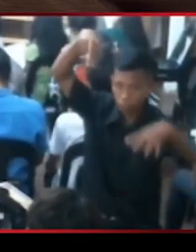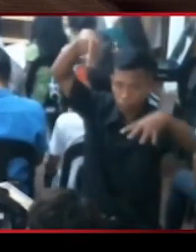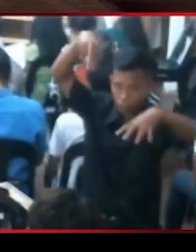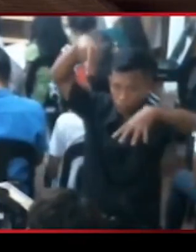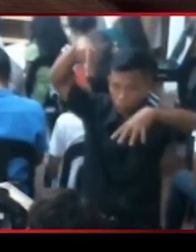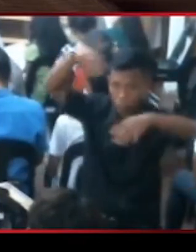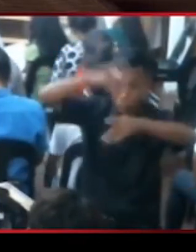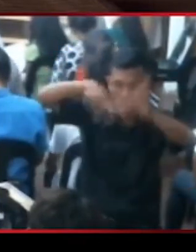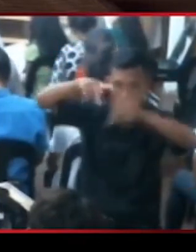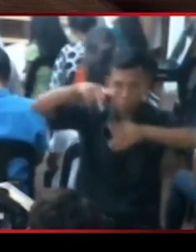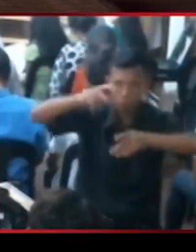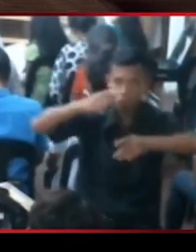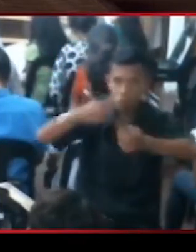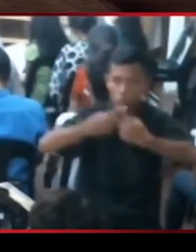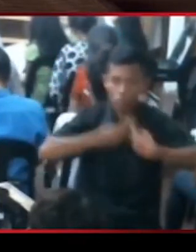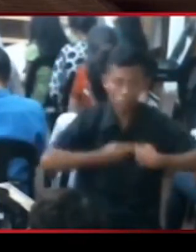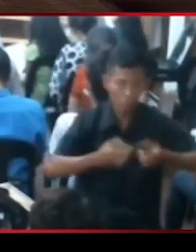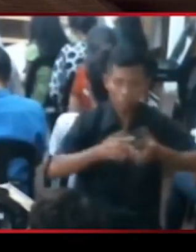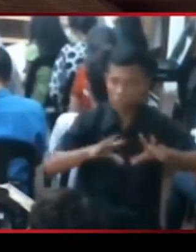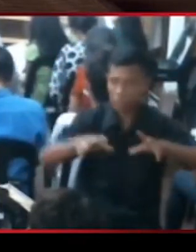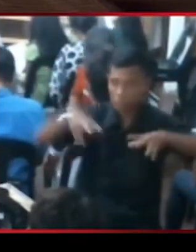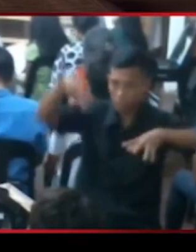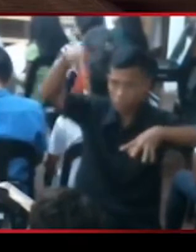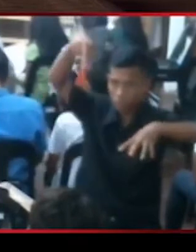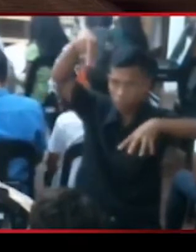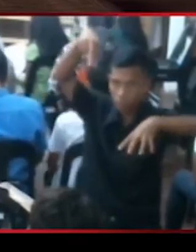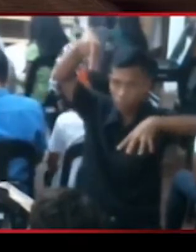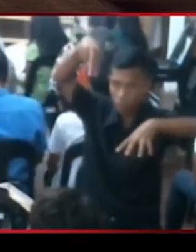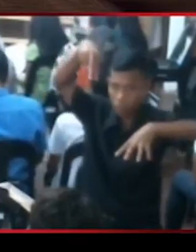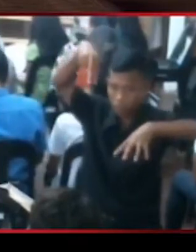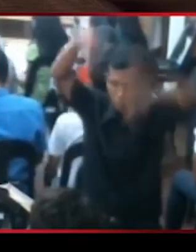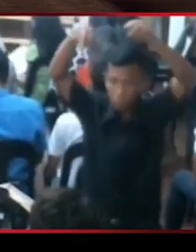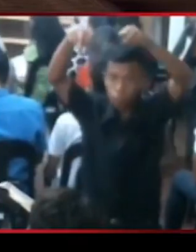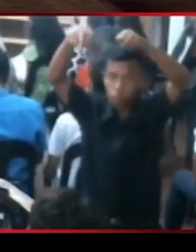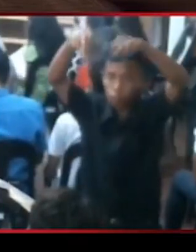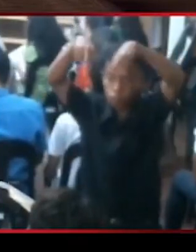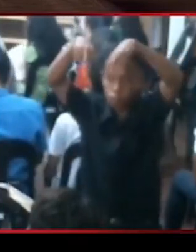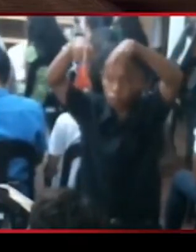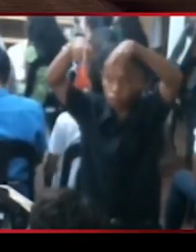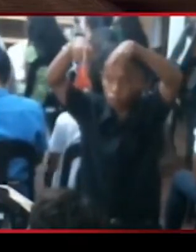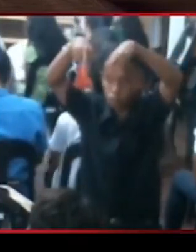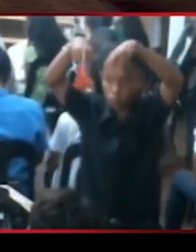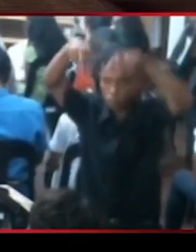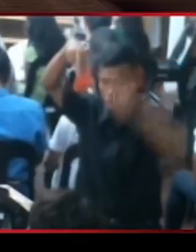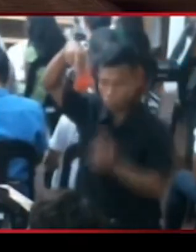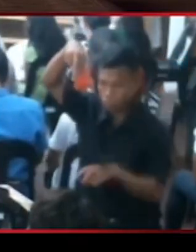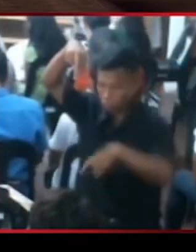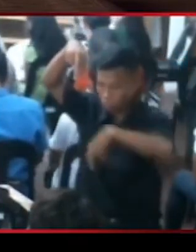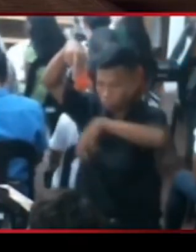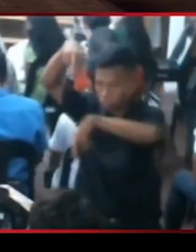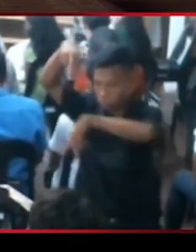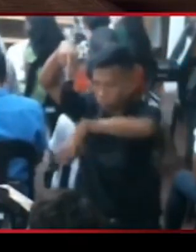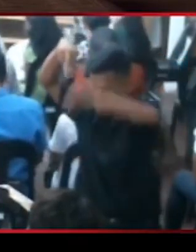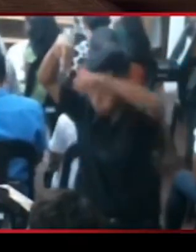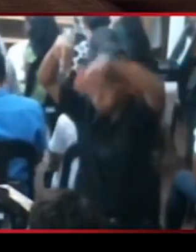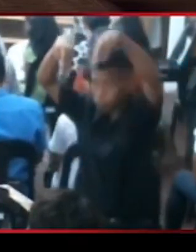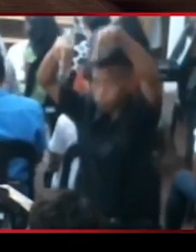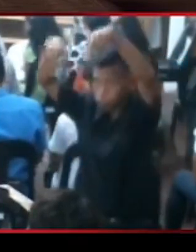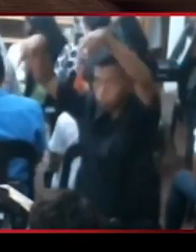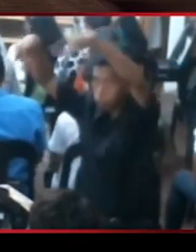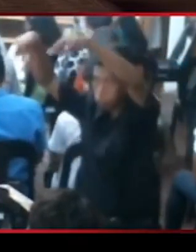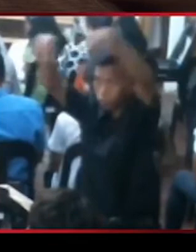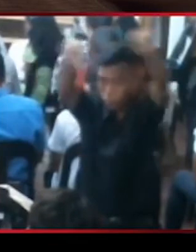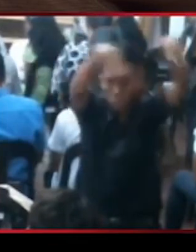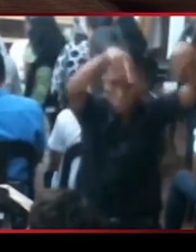We read here, do they blaspheme that worthy name by which ye are called? What I want